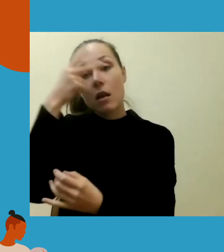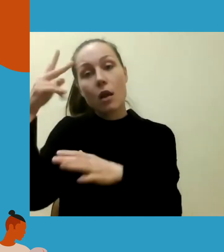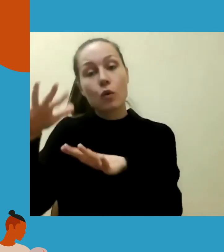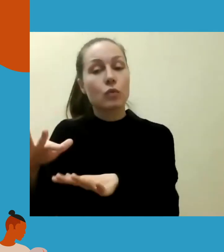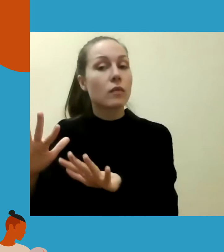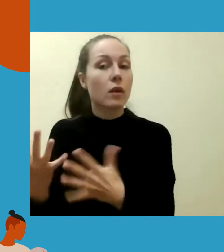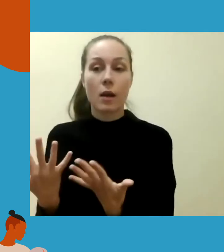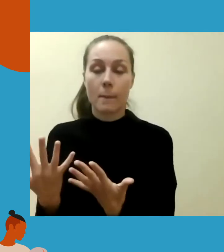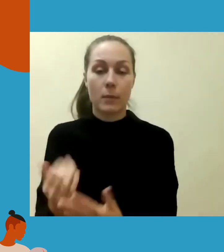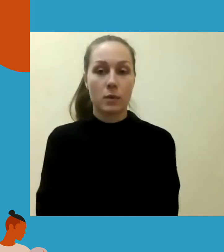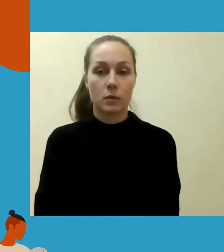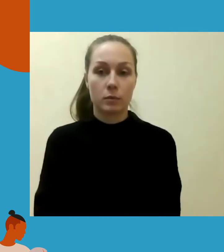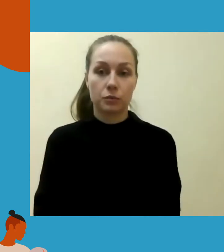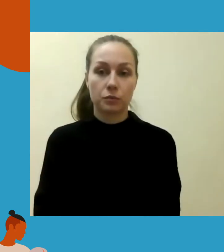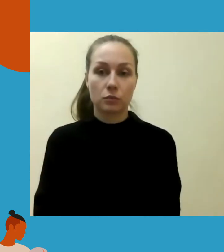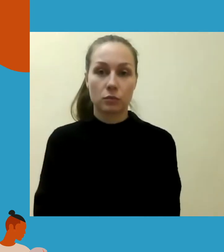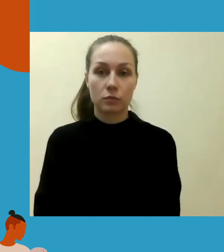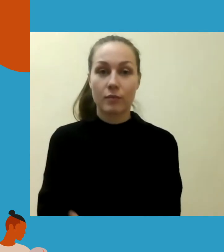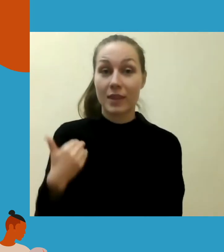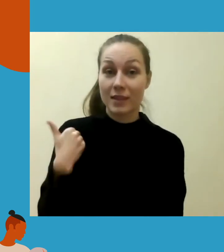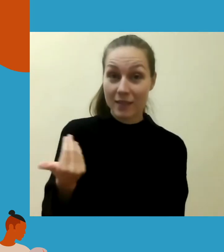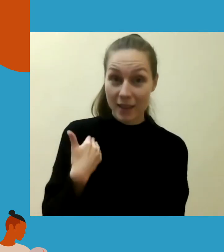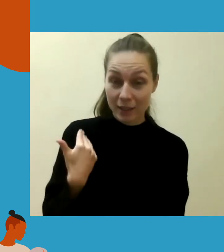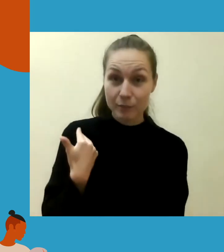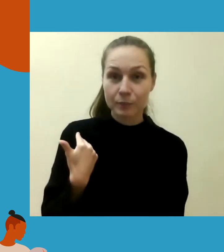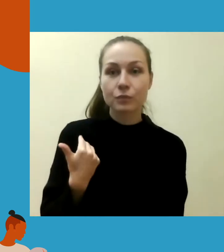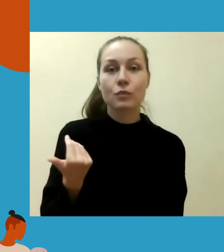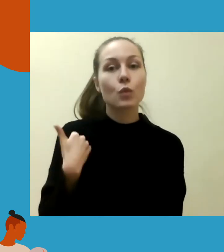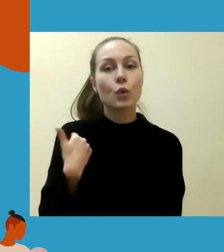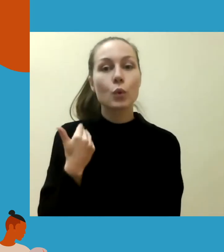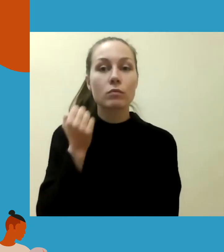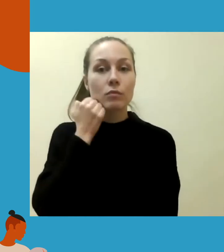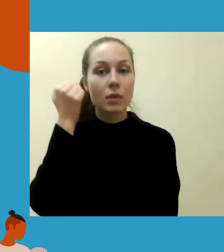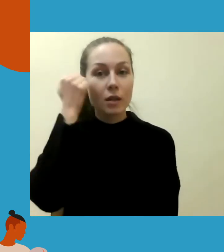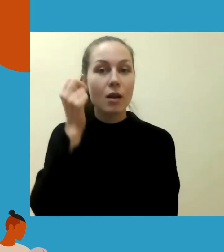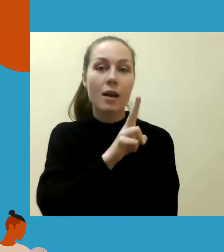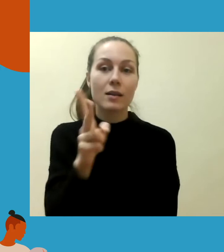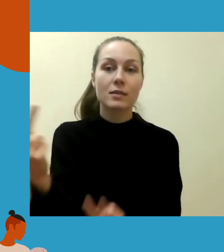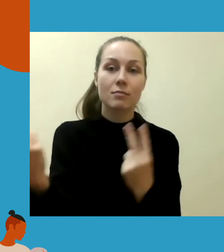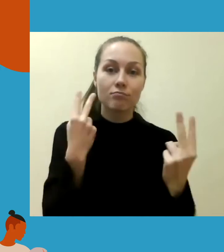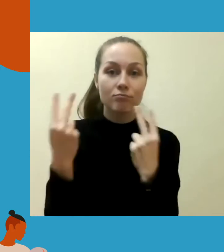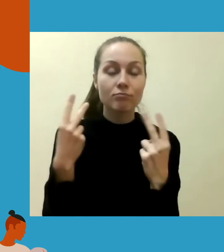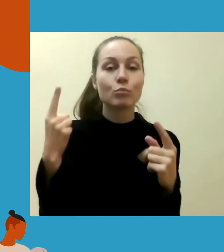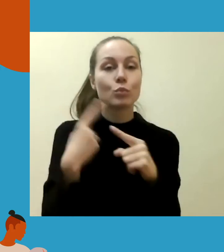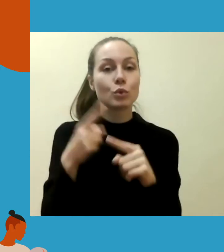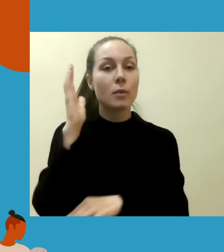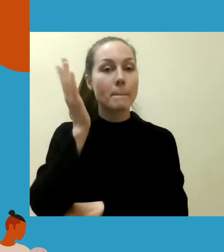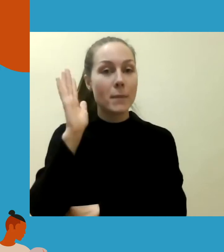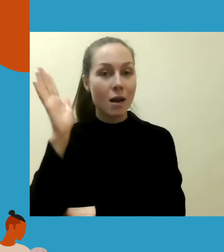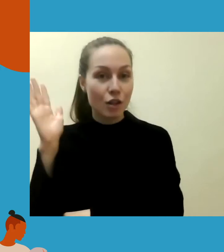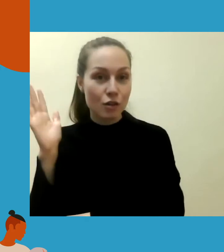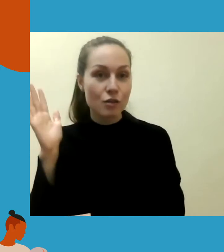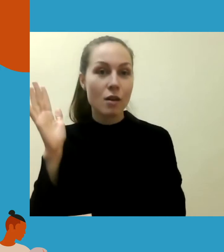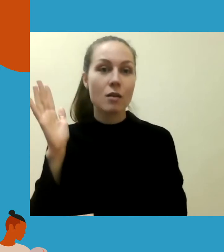fought all over the world. How do you see Lithuania in this context? First and foremost, I would like